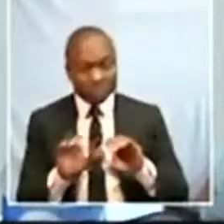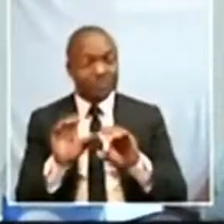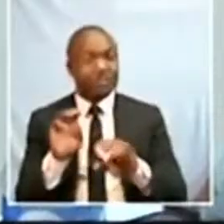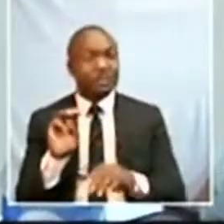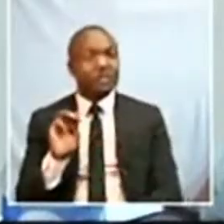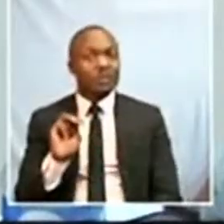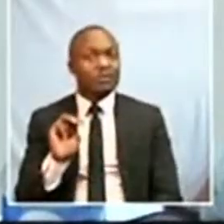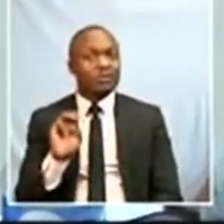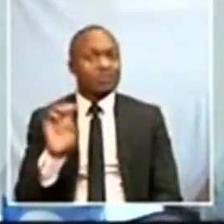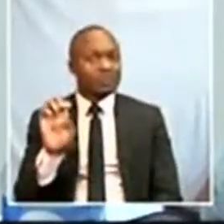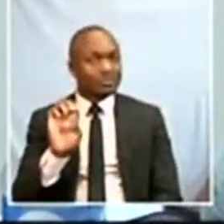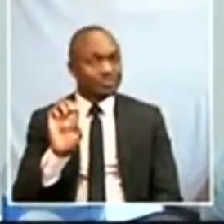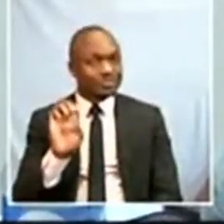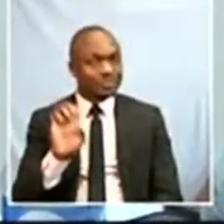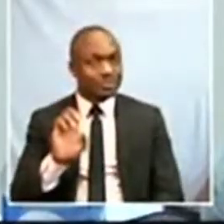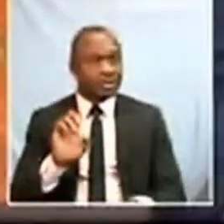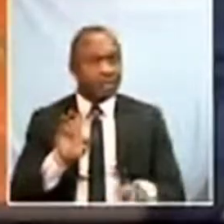M&E.